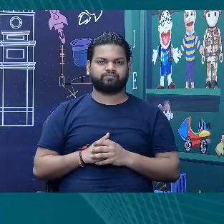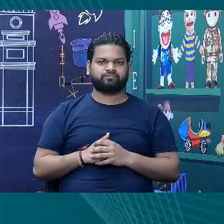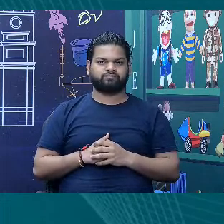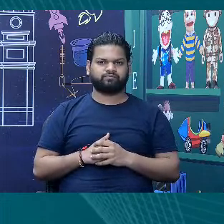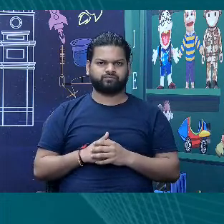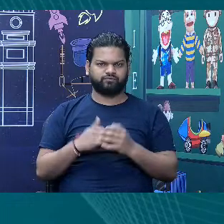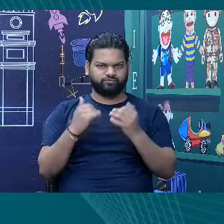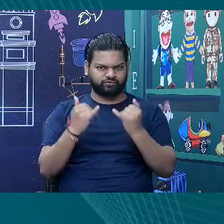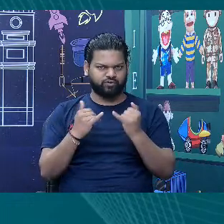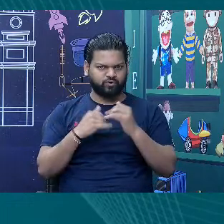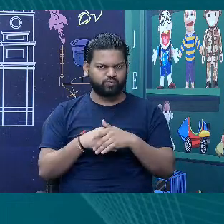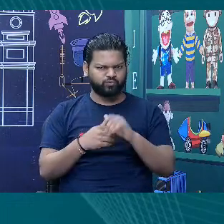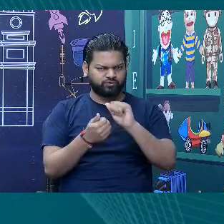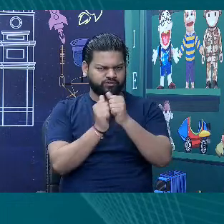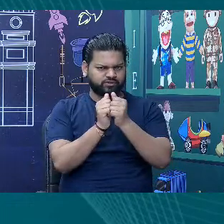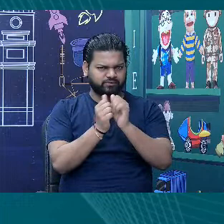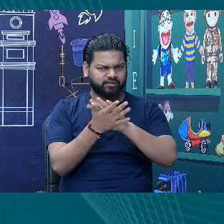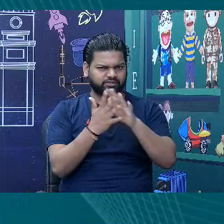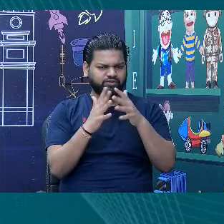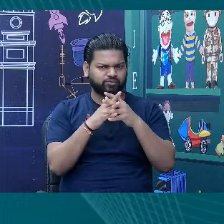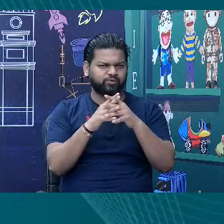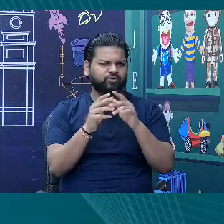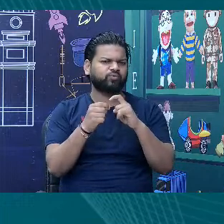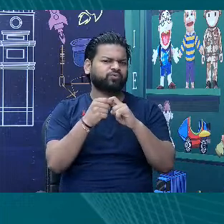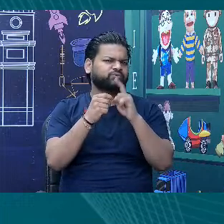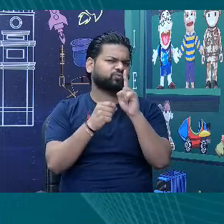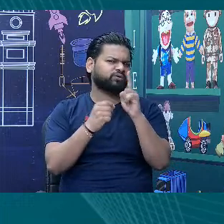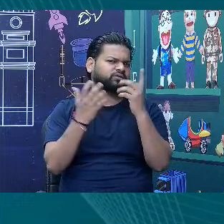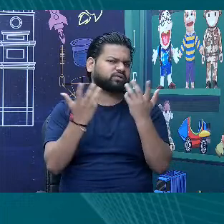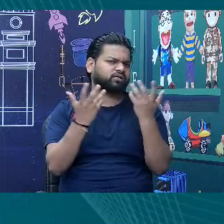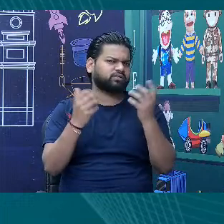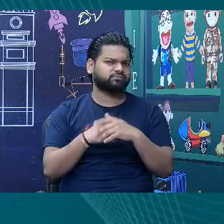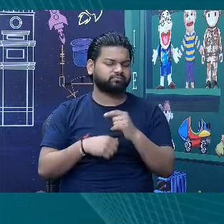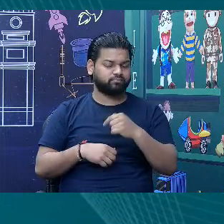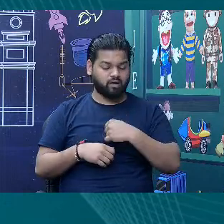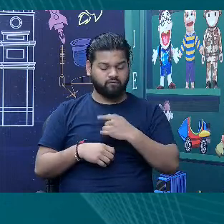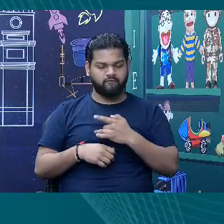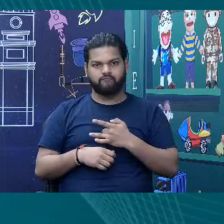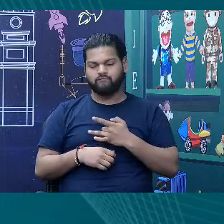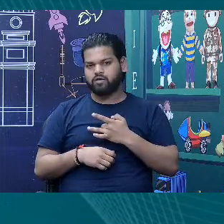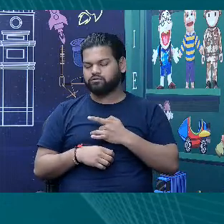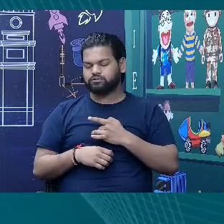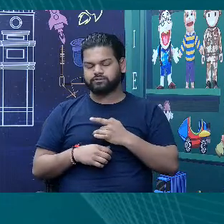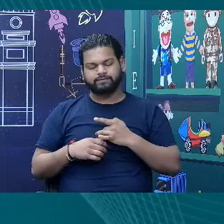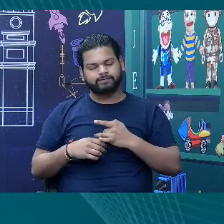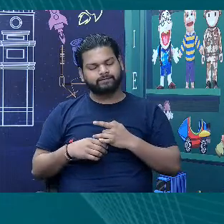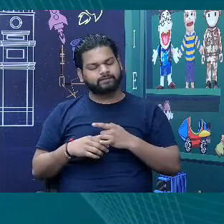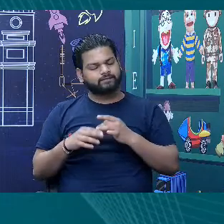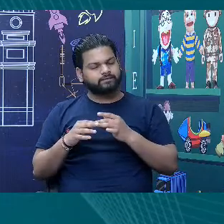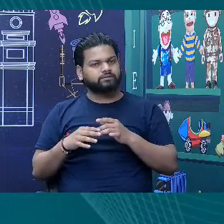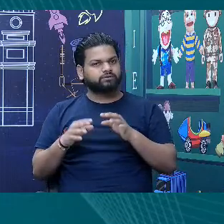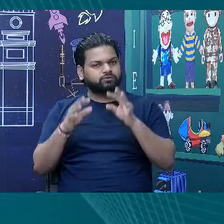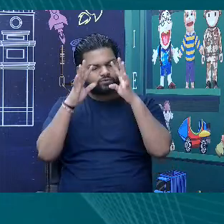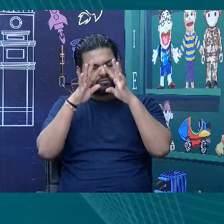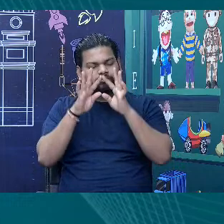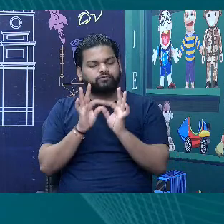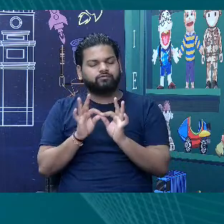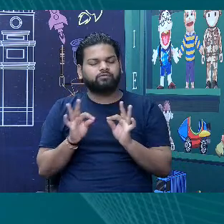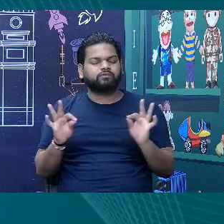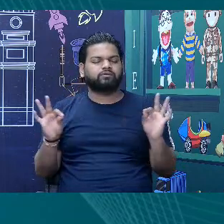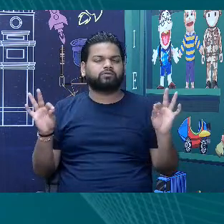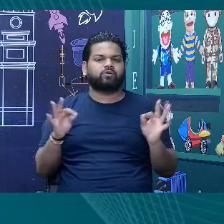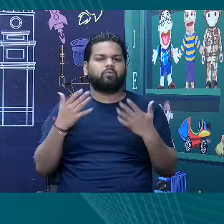So the modified homework is, question number 1 is, I felt a great relief in the possibilities of my